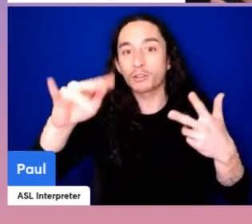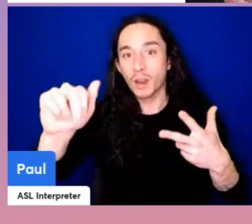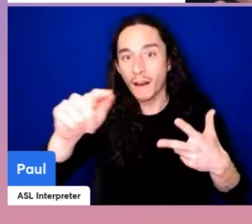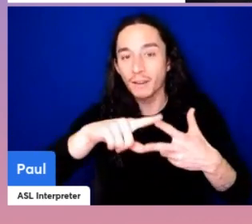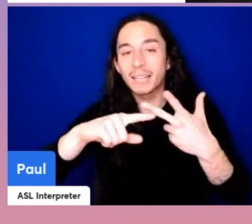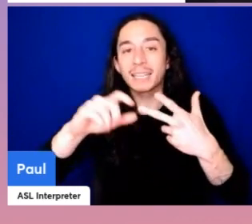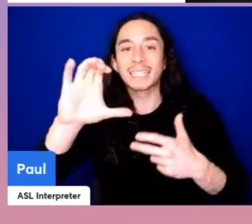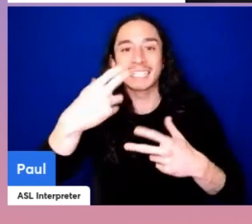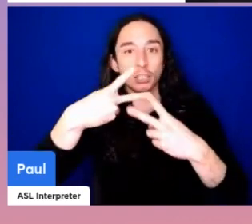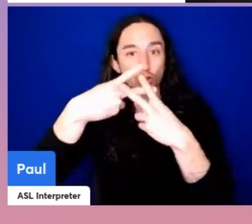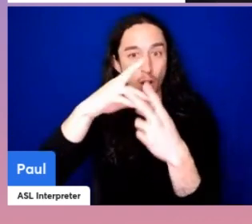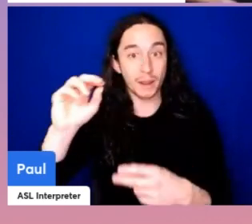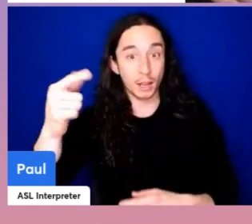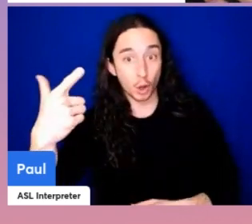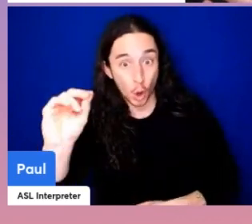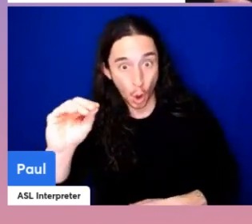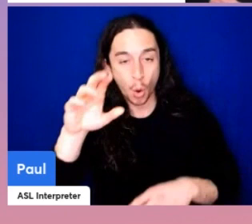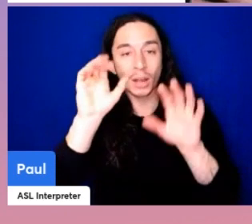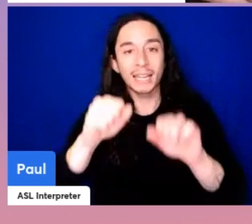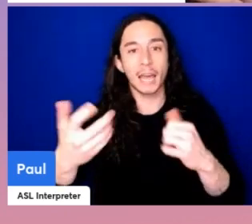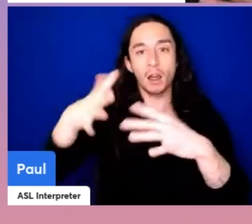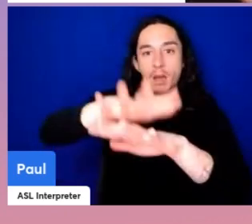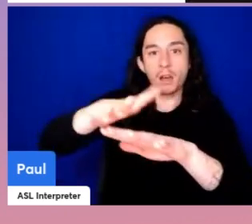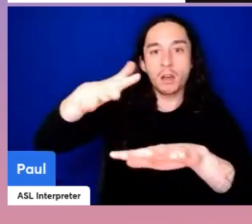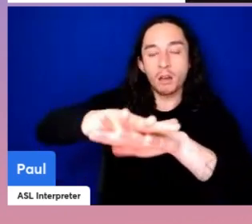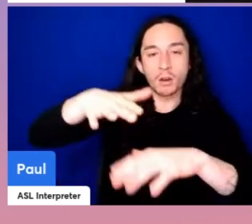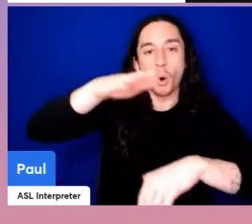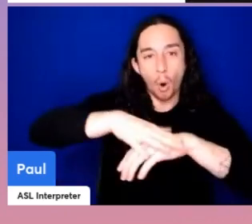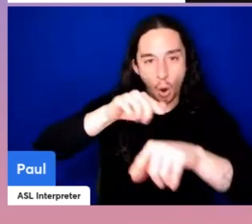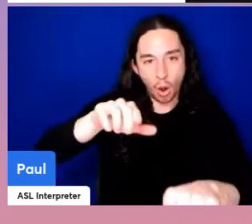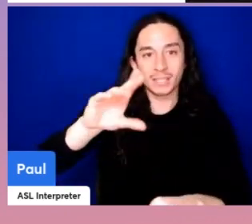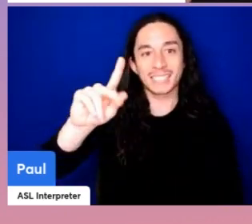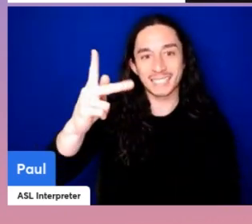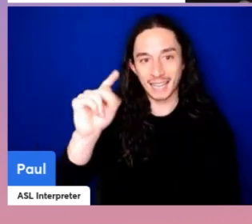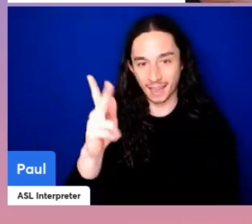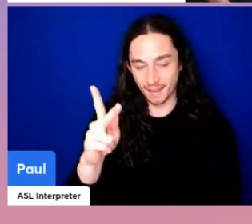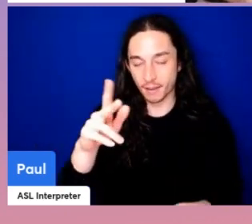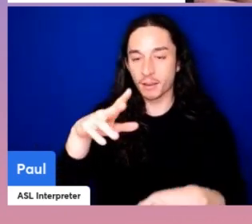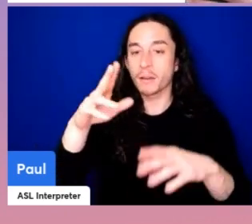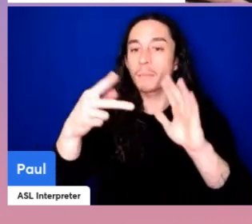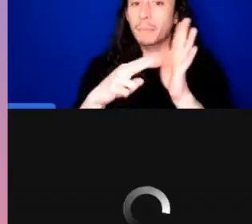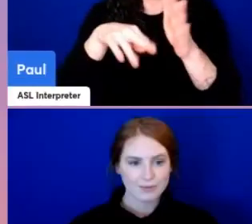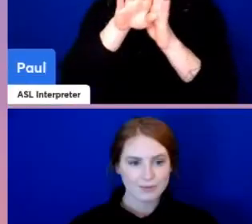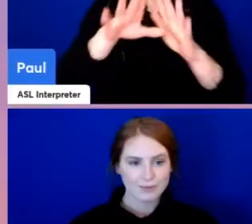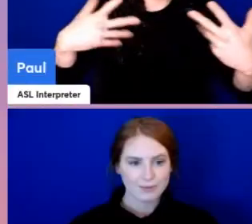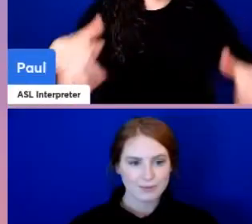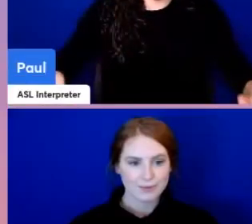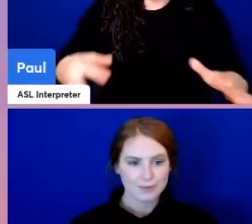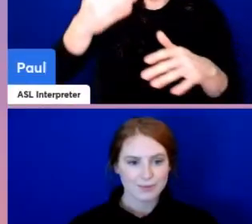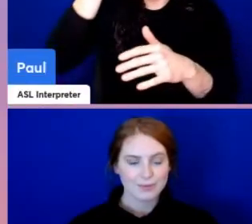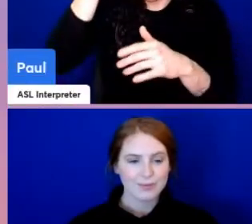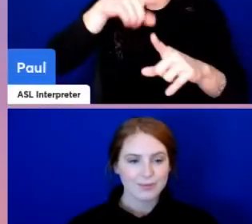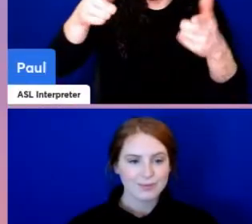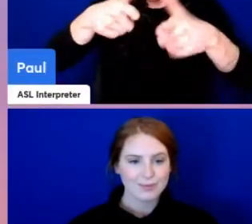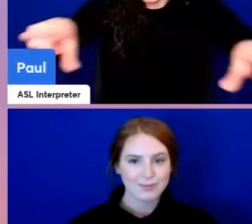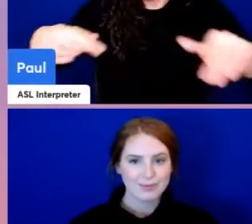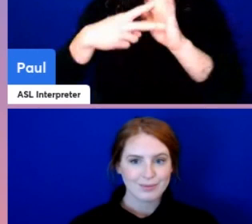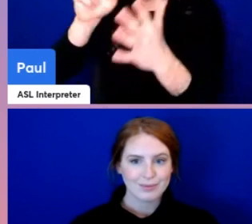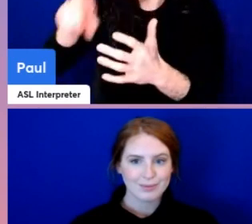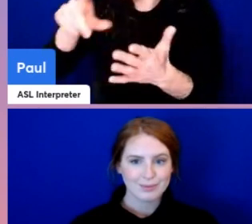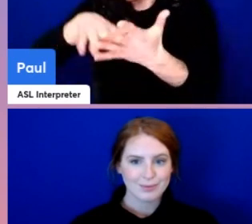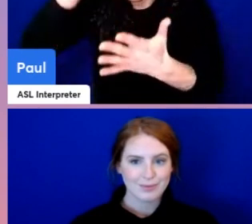used with the CDK, meaning that if your developers already have proficiency in this language, there's no new domain-specific language that they need to